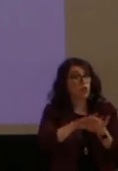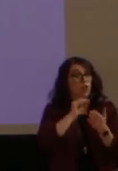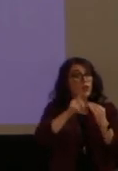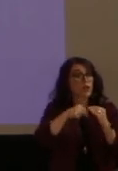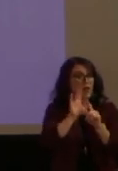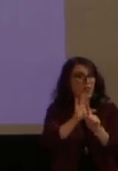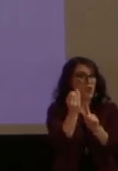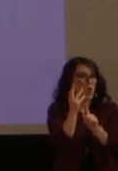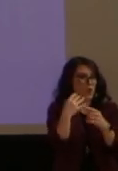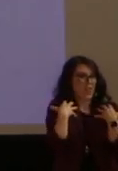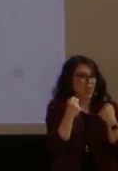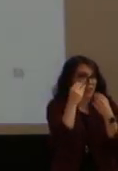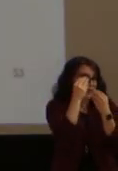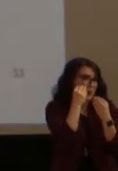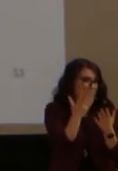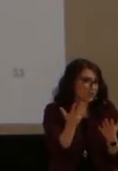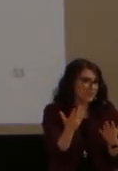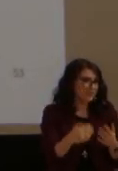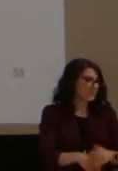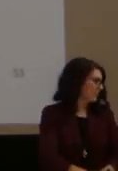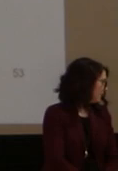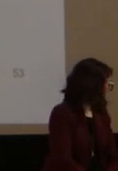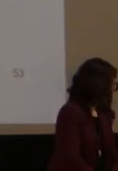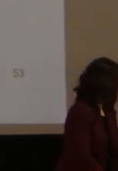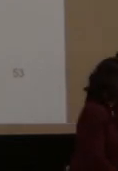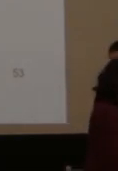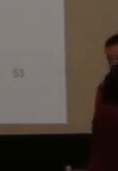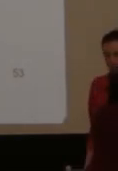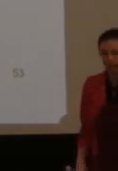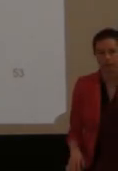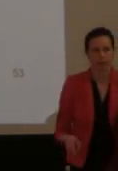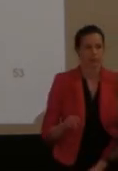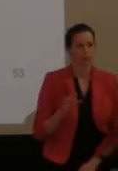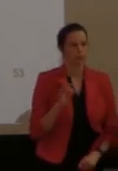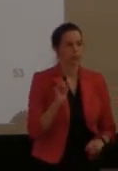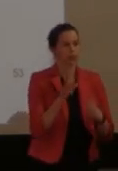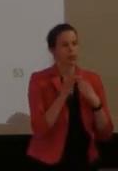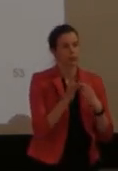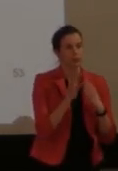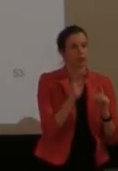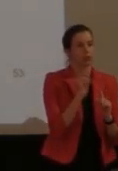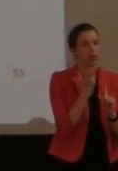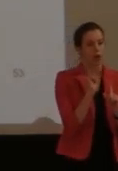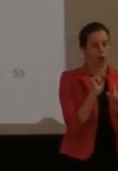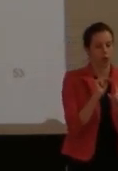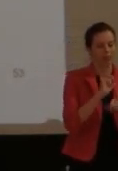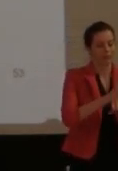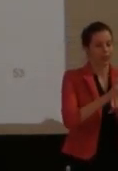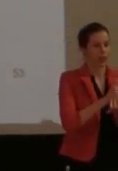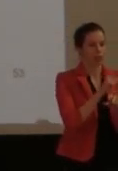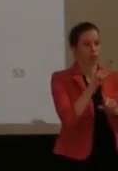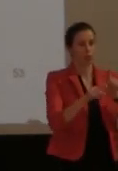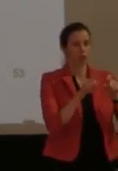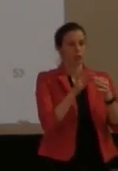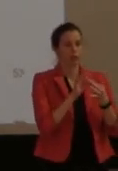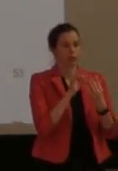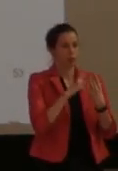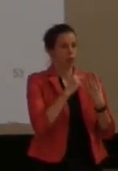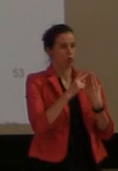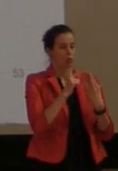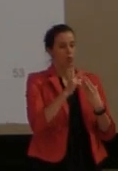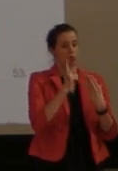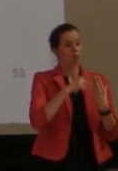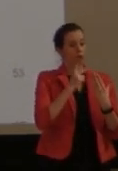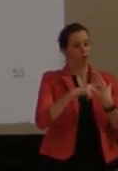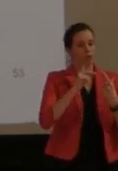health information. This leads to its own set of questions for the program when thinking about participants. They